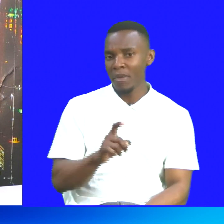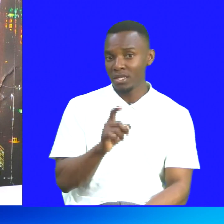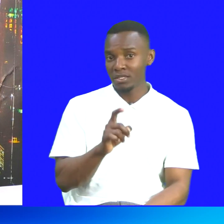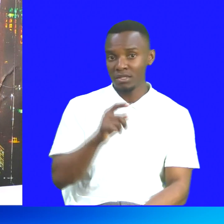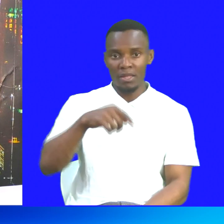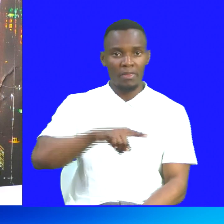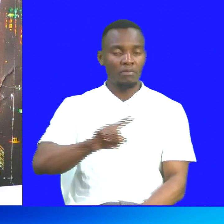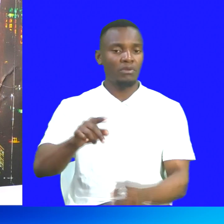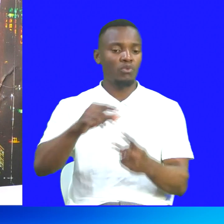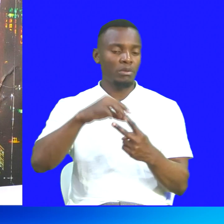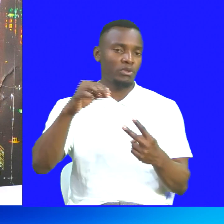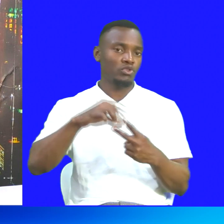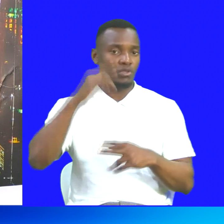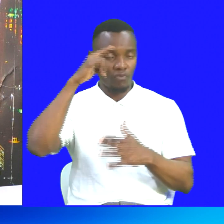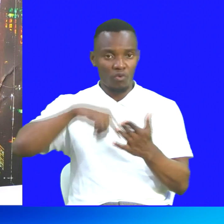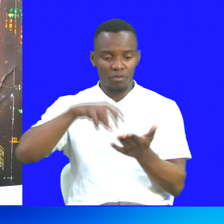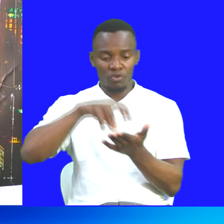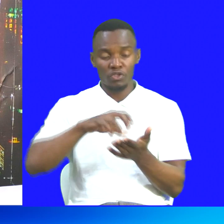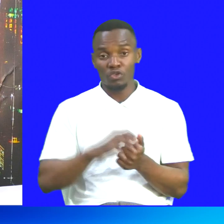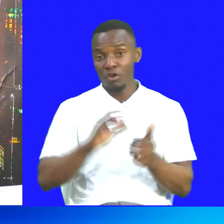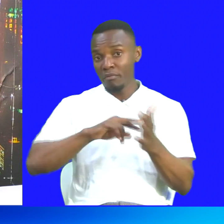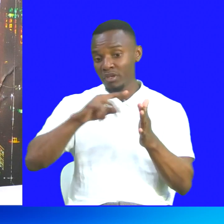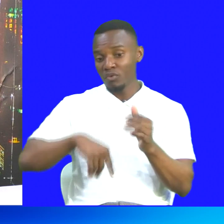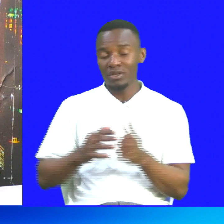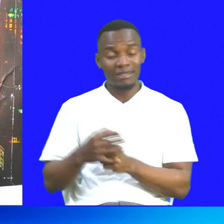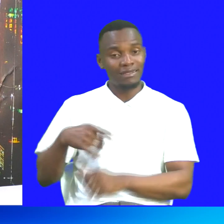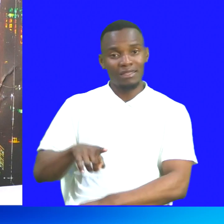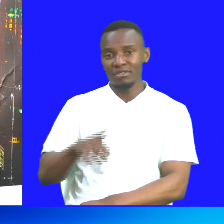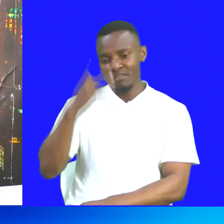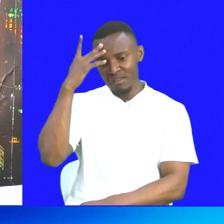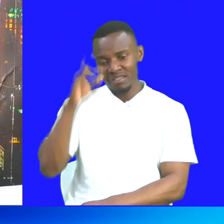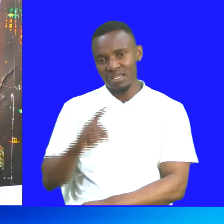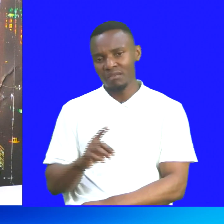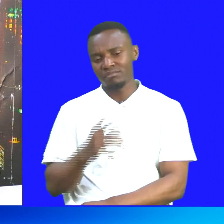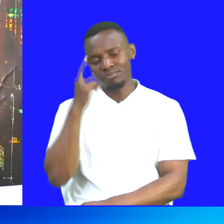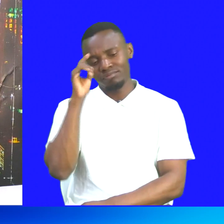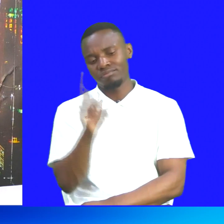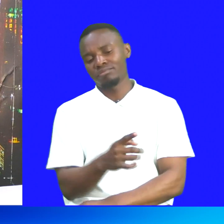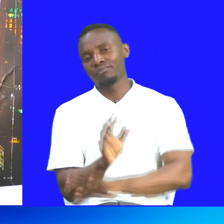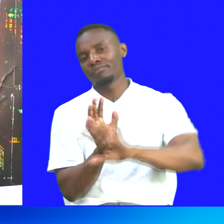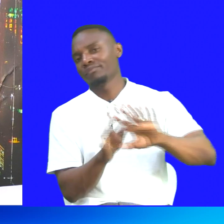chosen for the post. Therefore, they just decide to stay at home.